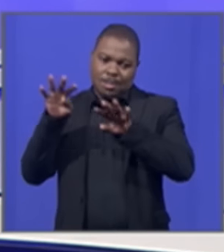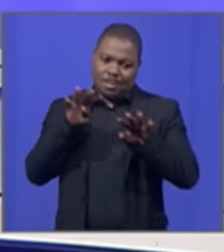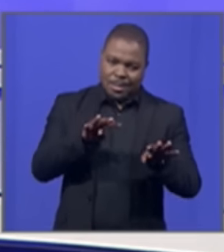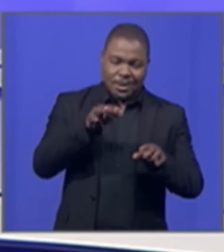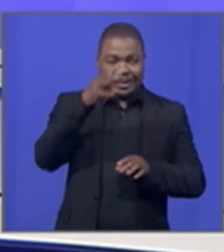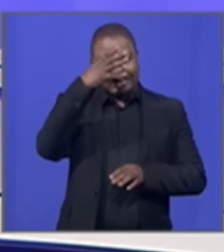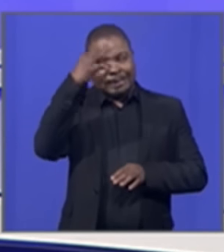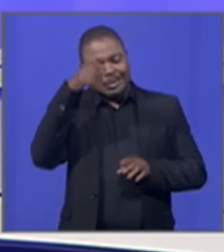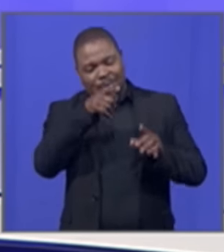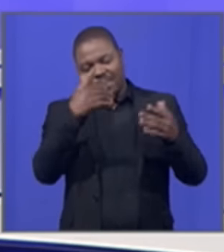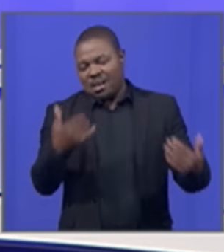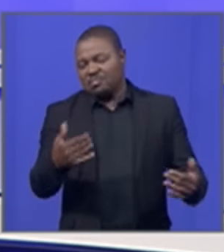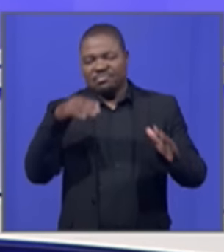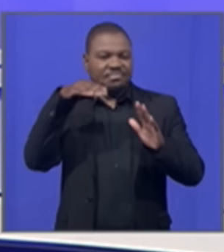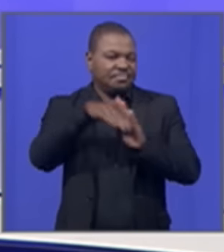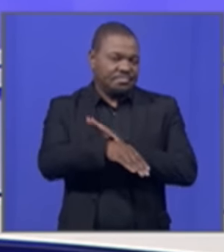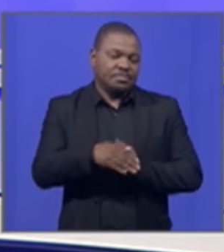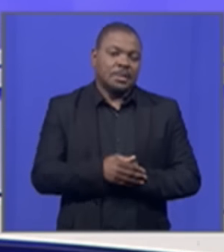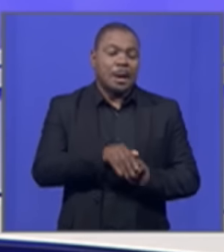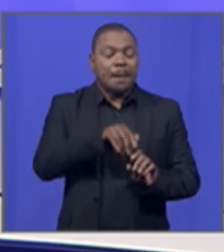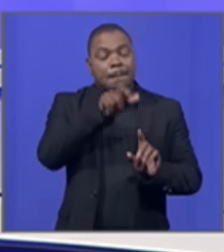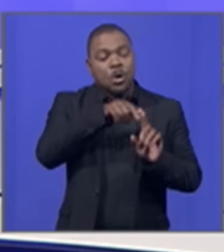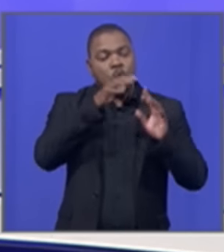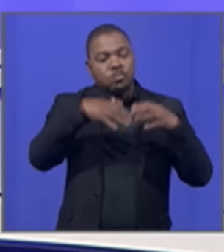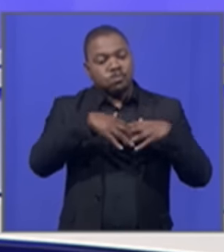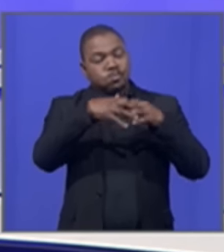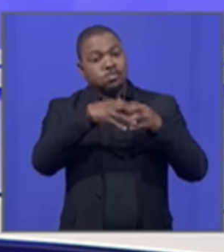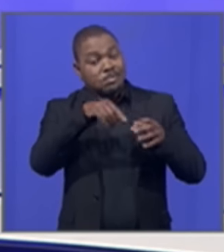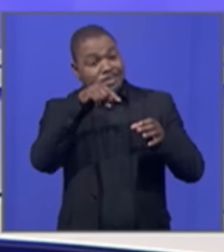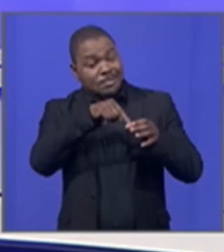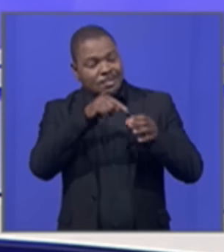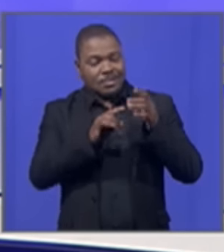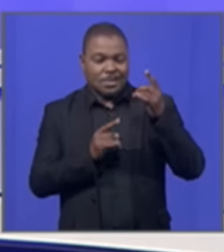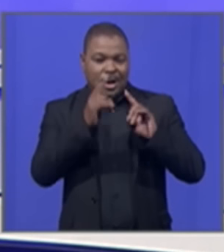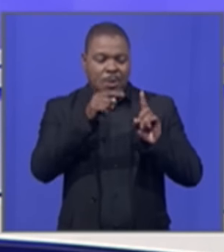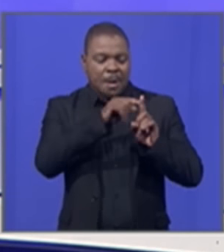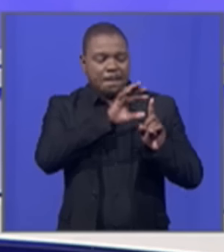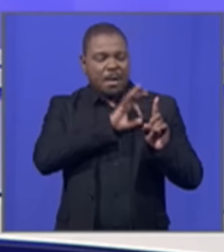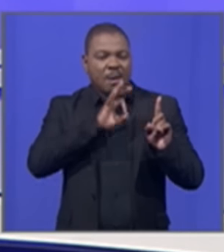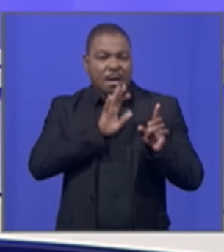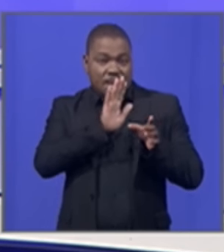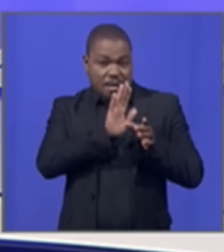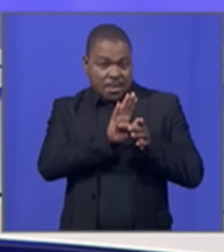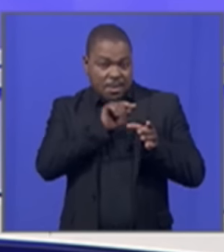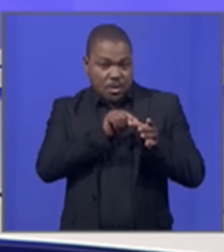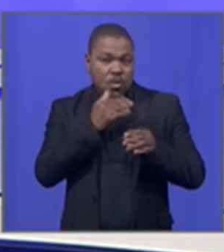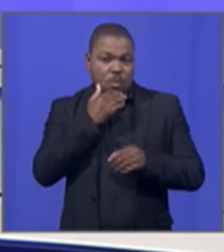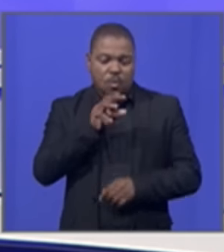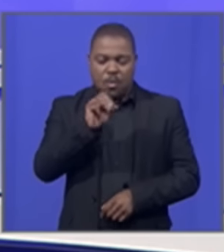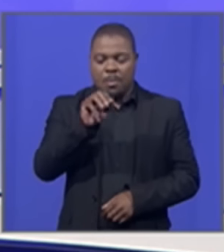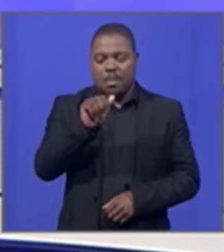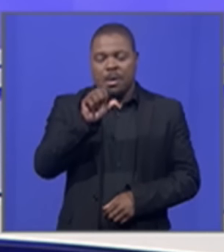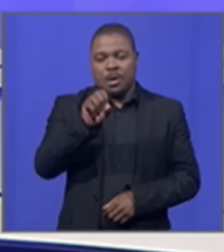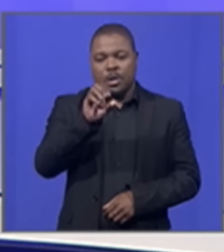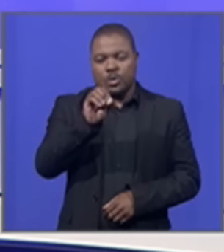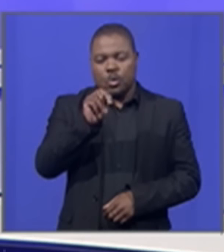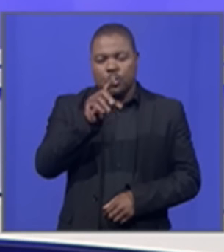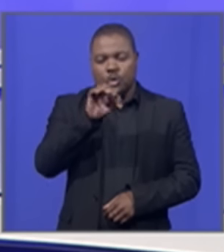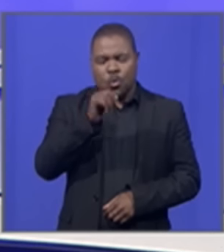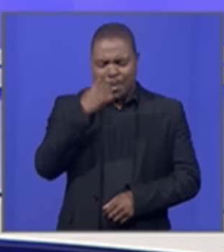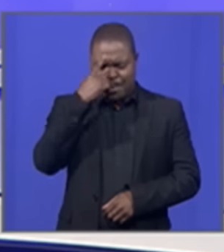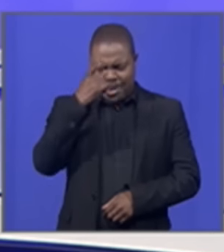ile le moši wa dikwekwele mohlami wa toropo yeo gape le meara wa peleng wa Johannesburg Amos Masondo o sa phegelela gore toro